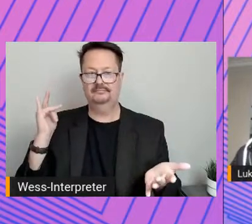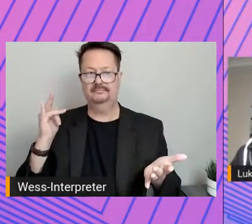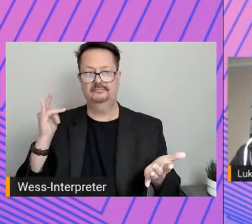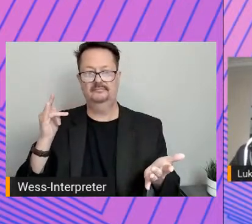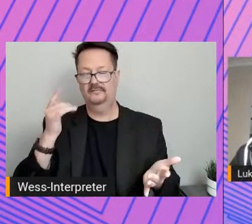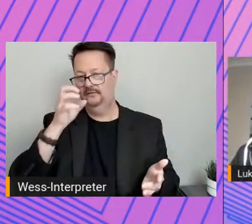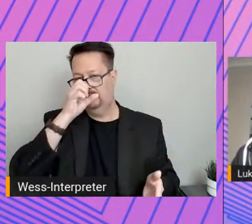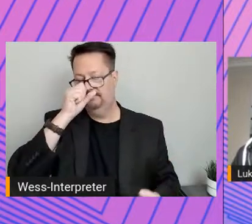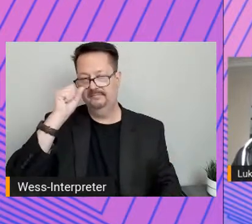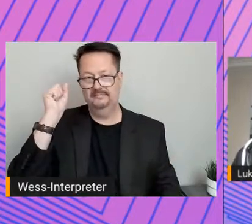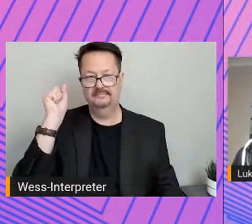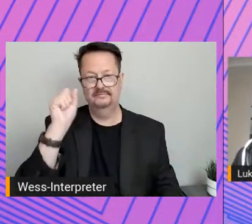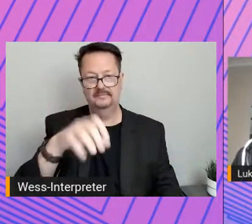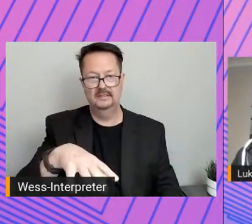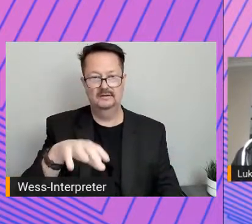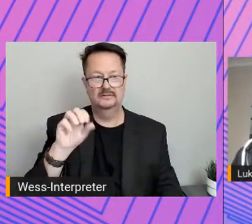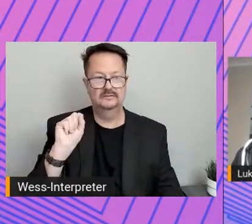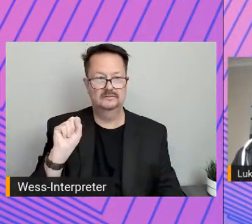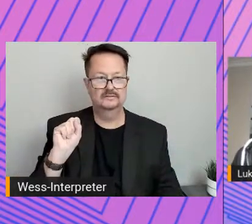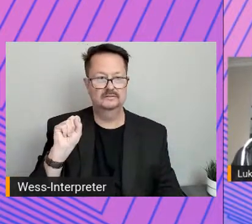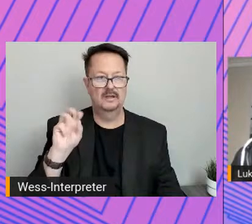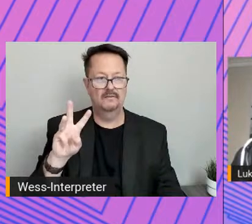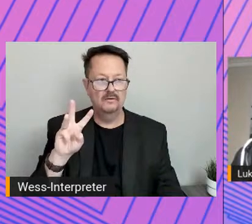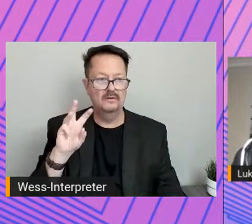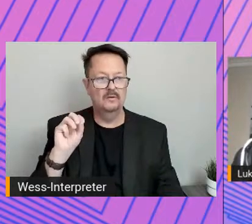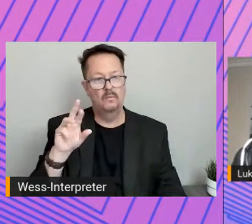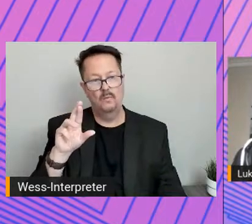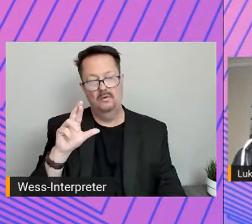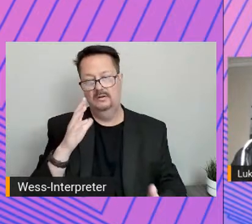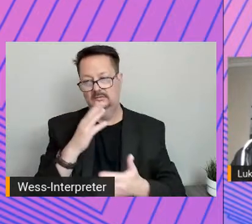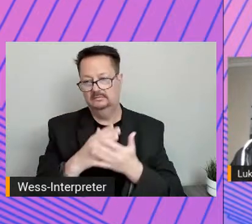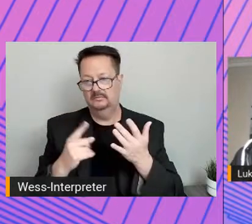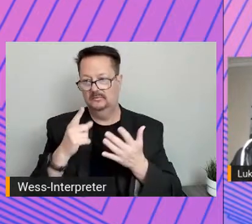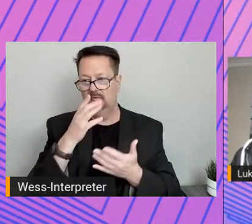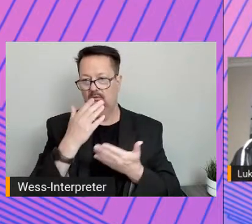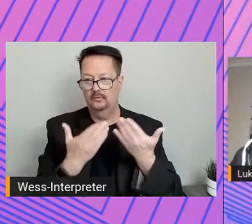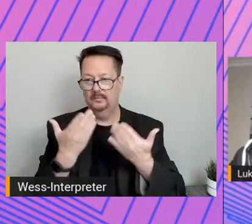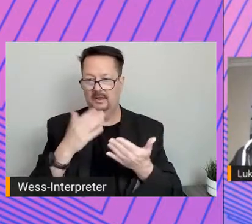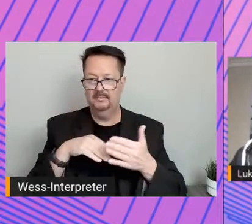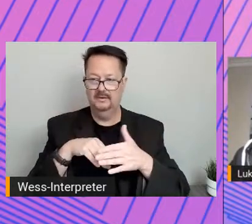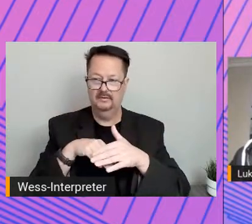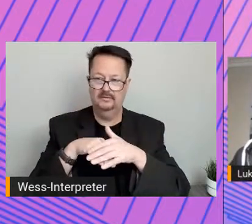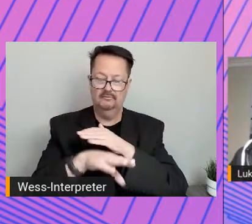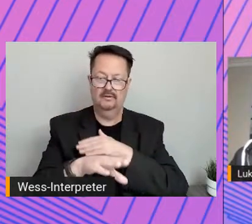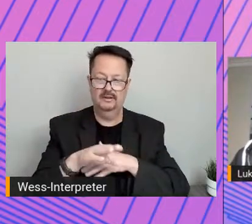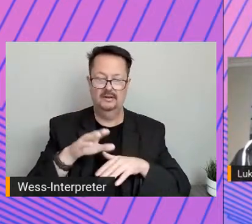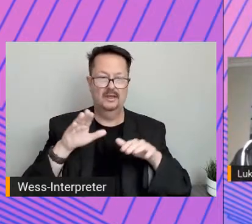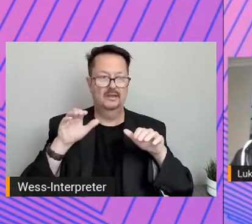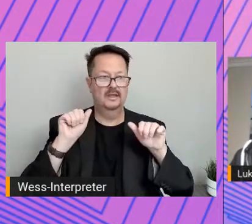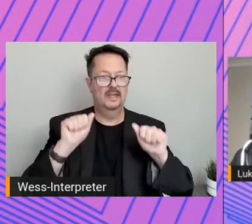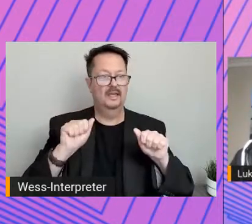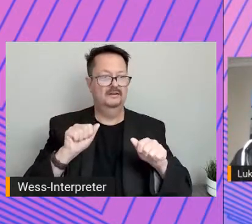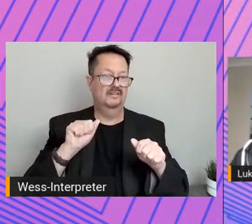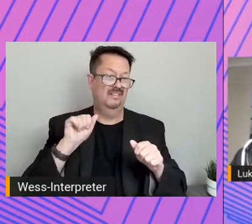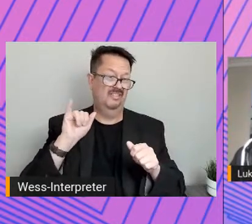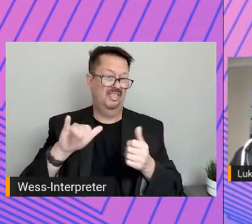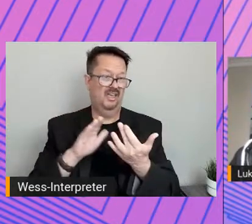malicious software, or someone that might gain access through that particular means. And so